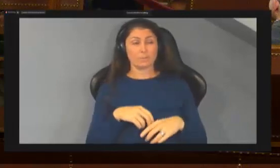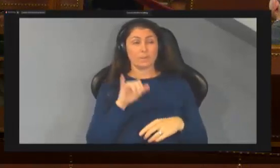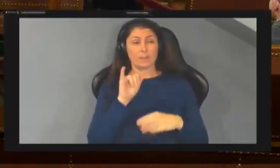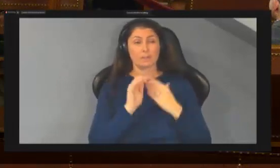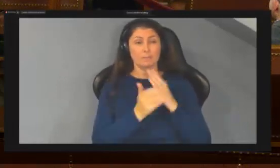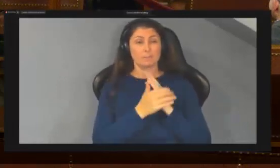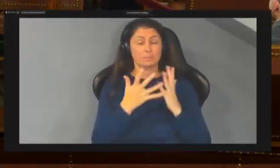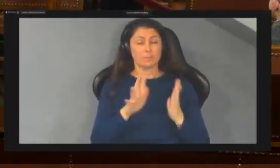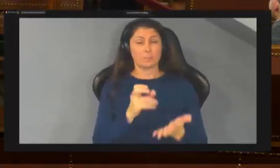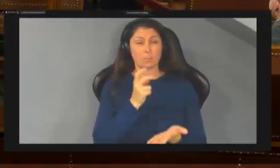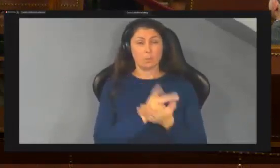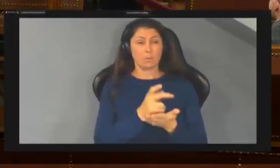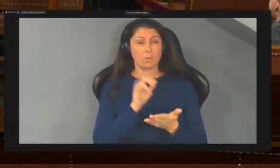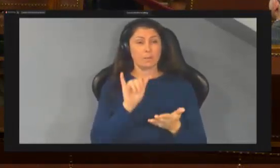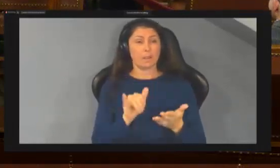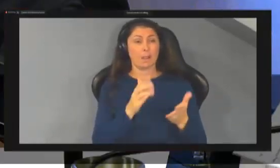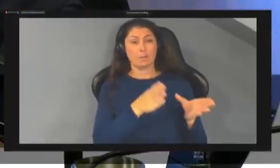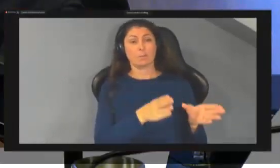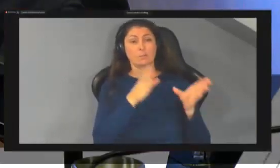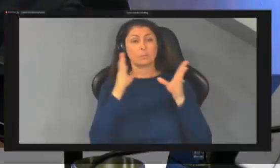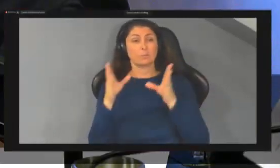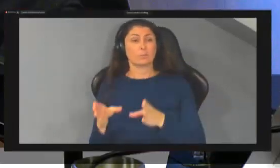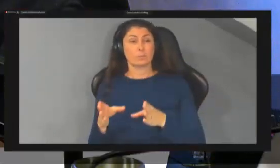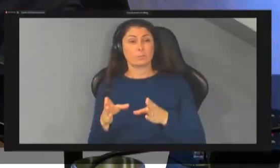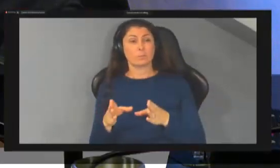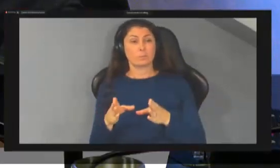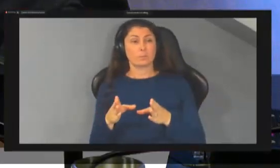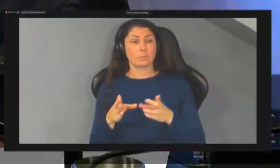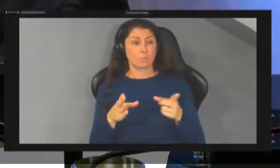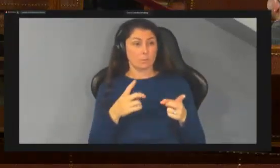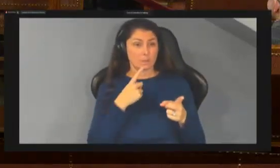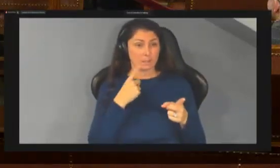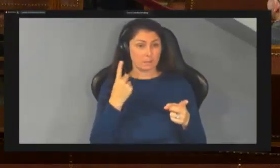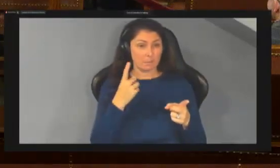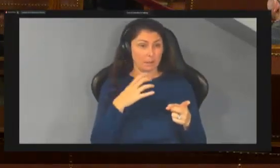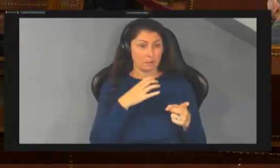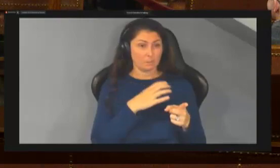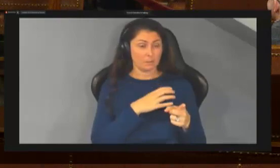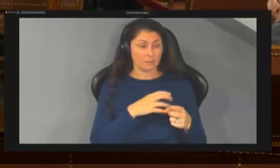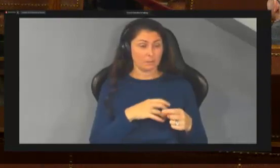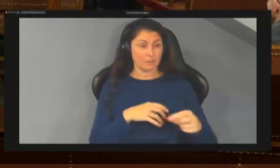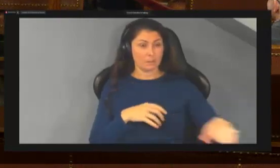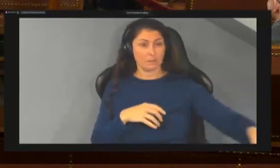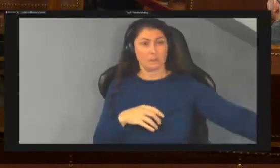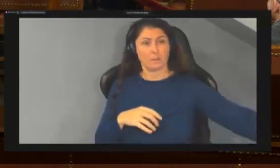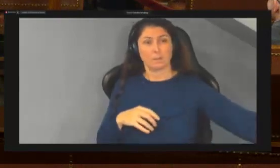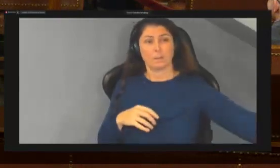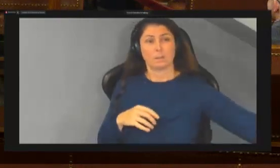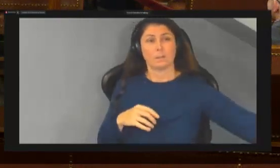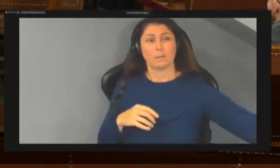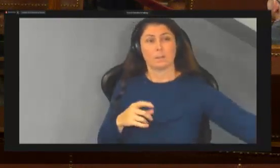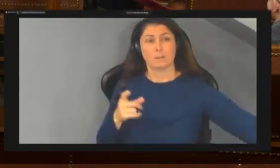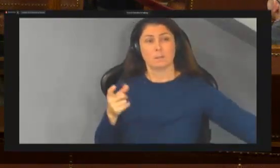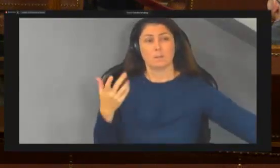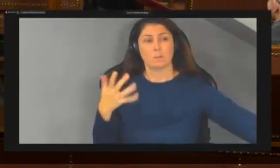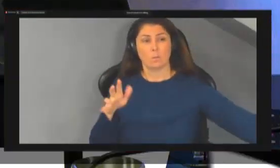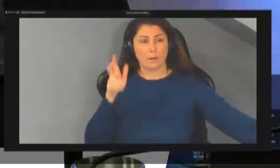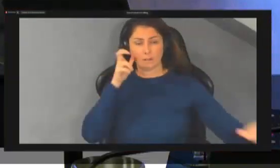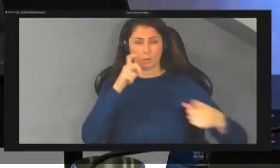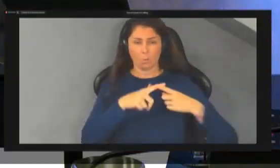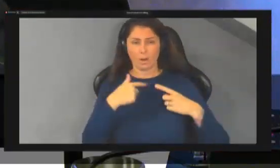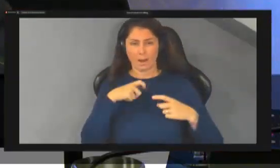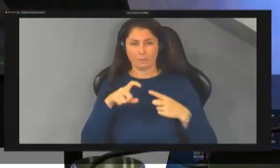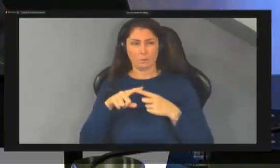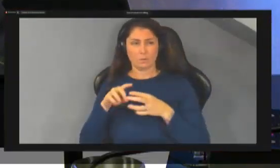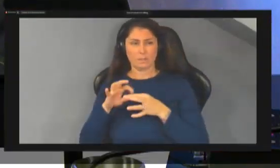approved. That will now take us. You want to say something, Councilman? You don't want to hear what I have to say. Okay.